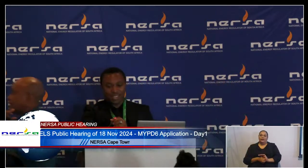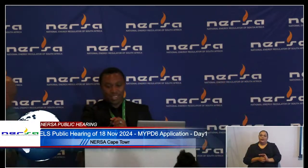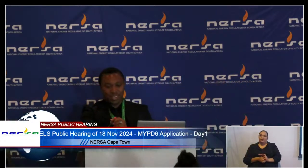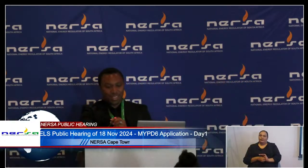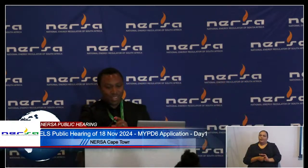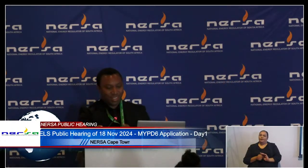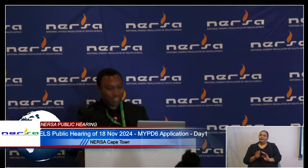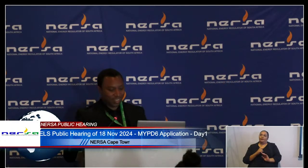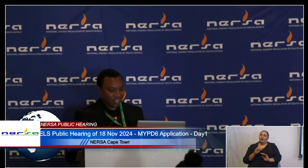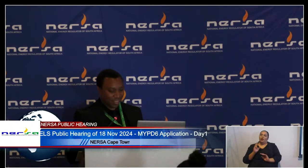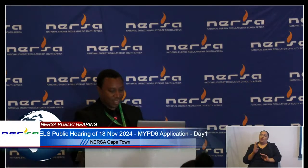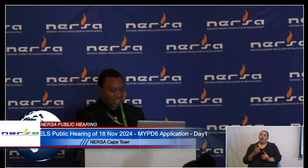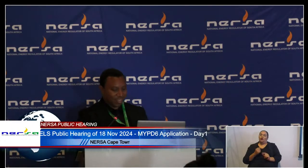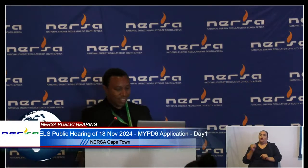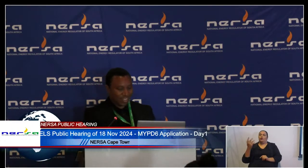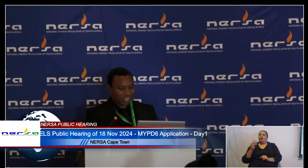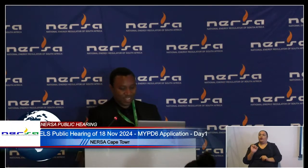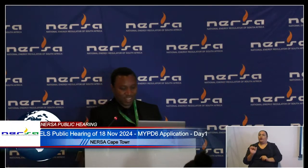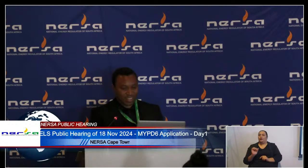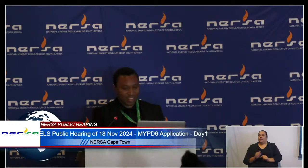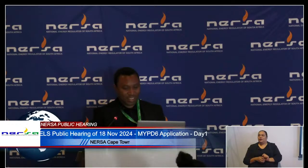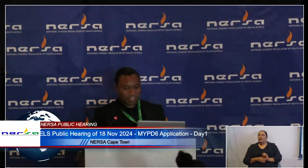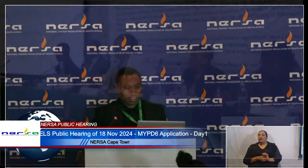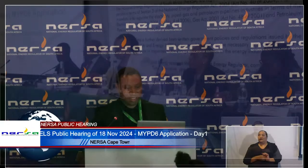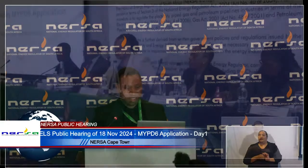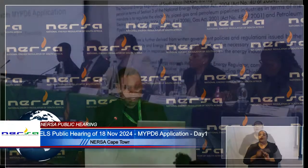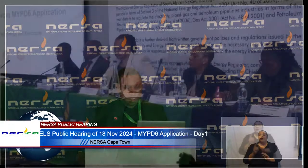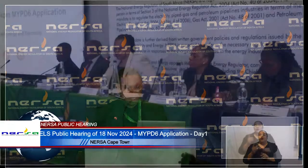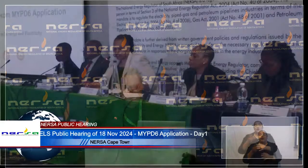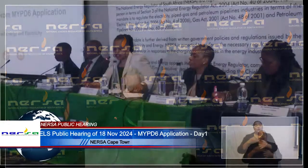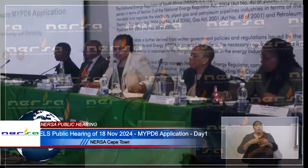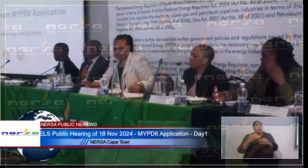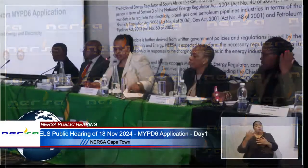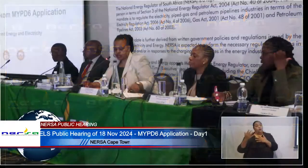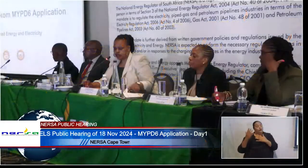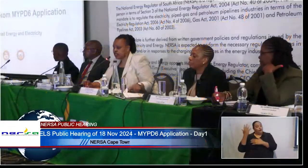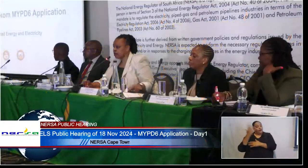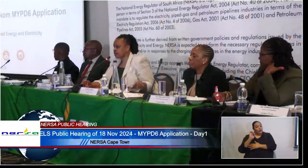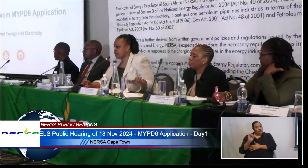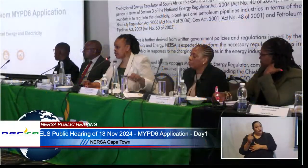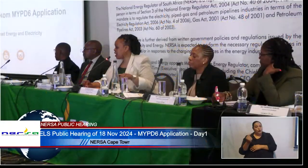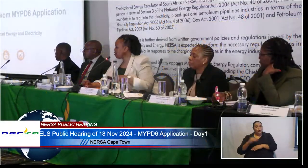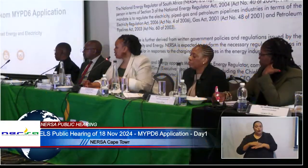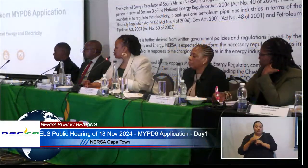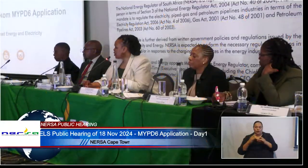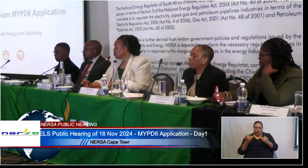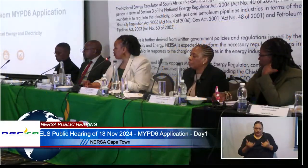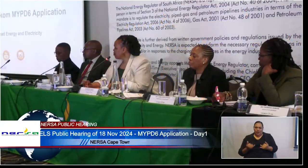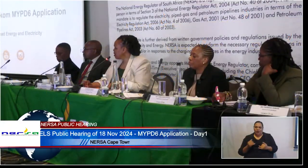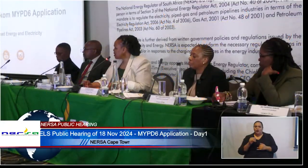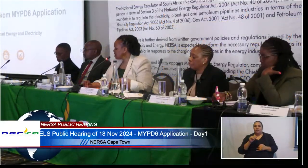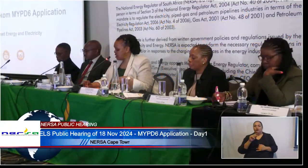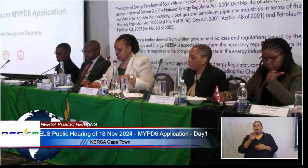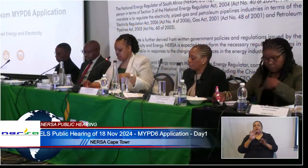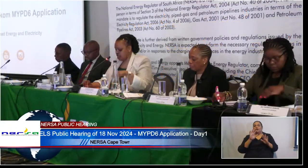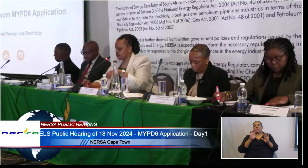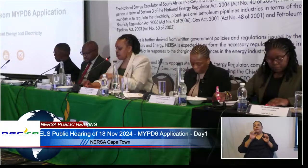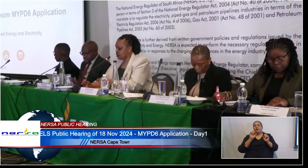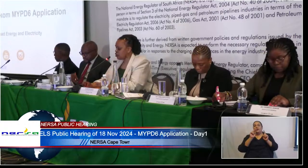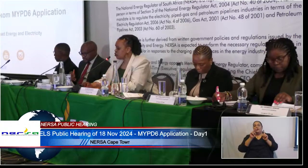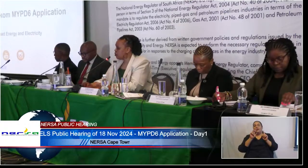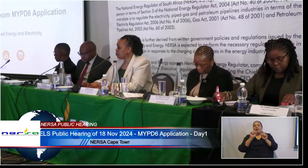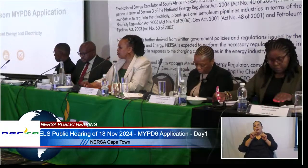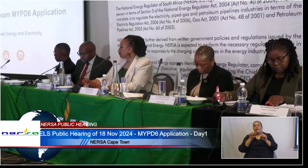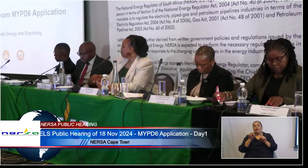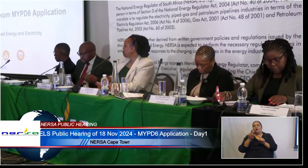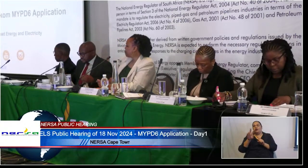as you are going to do your presentation. All right, you may take us through your presentation. Your time starts now at 11:25.